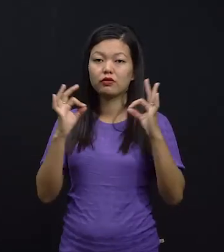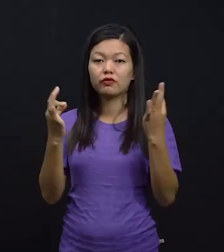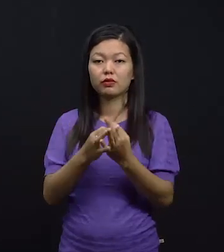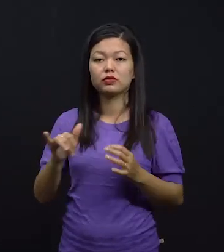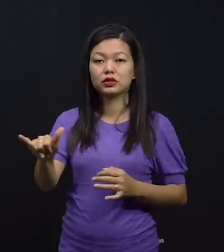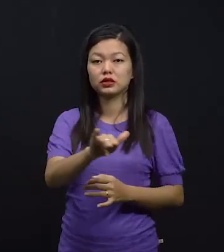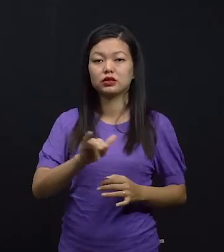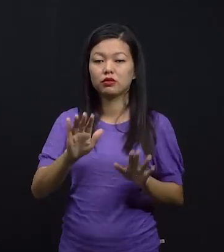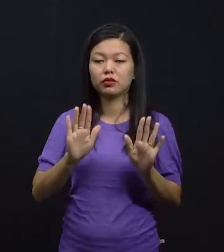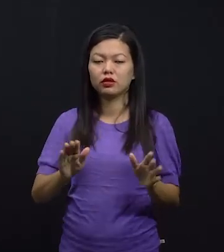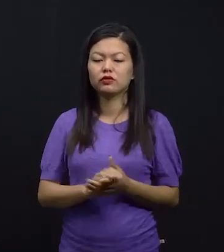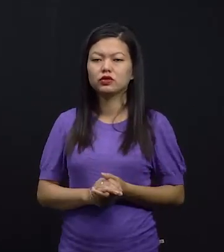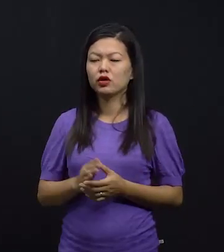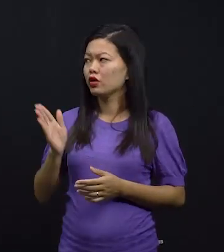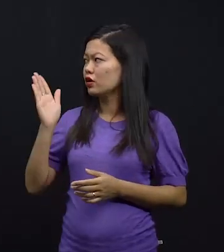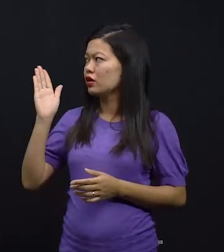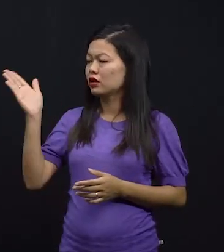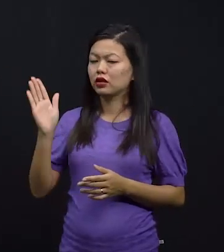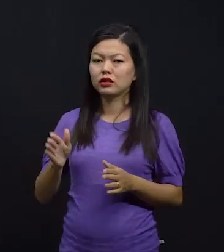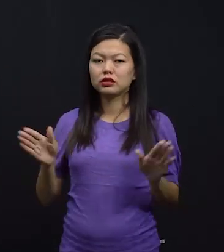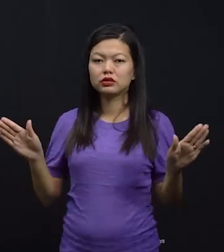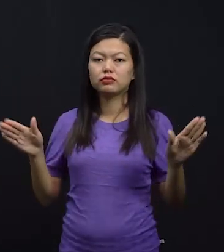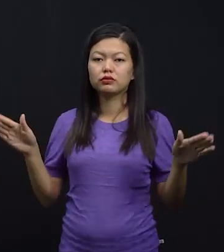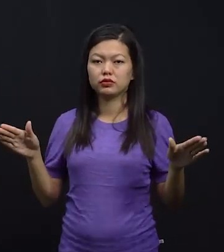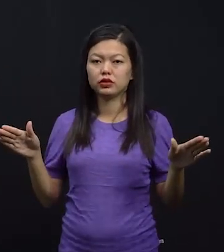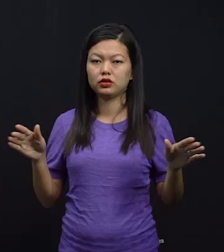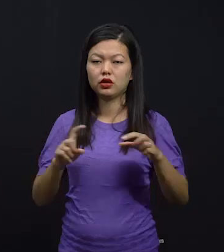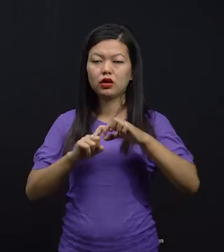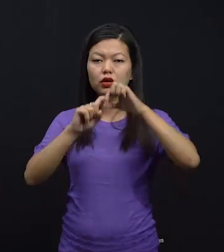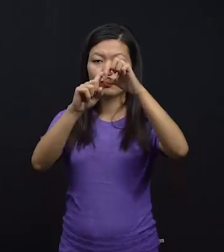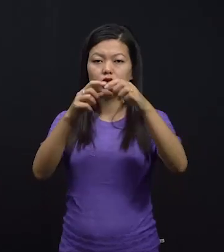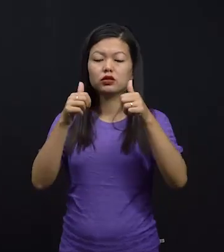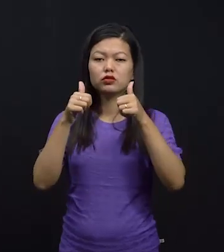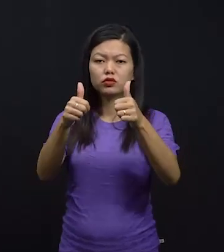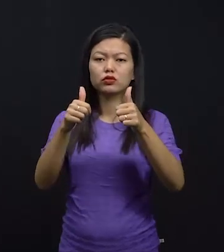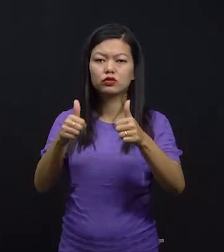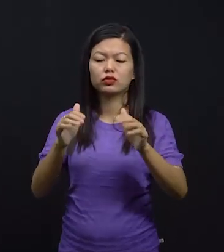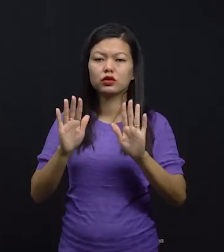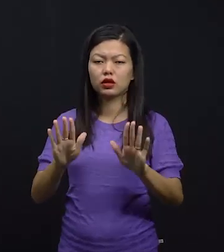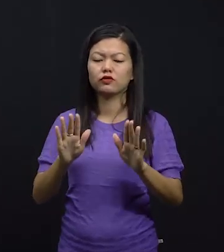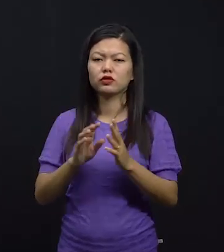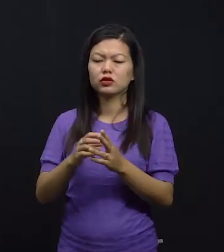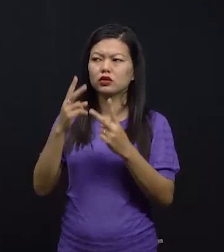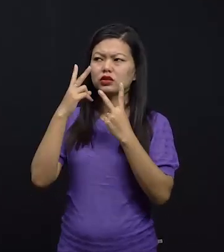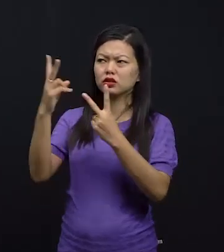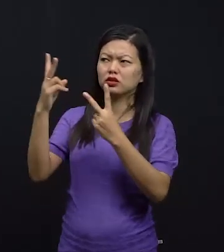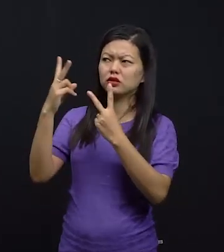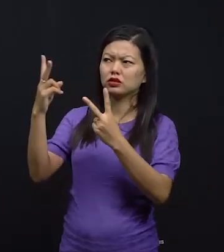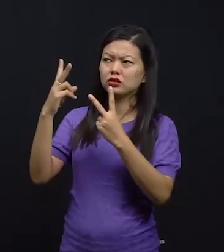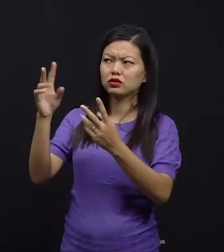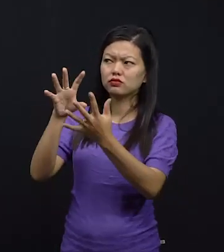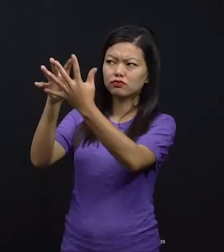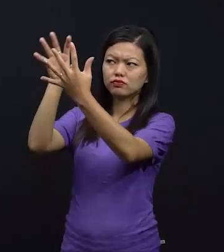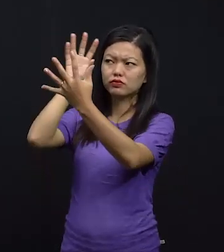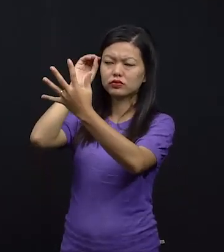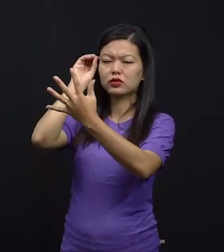bird has. Sometimes we do not notice the qualities of something which is always around us. For